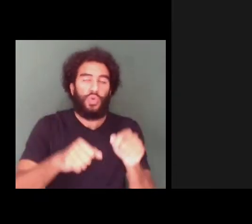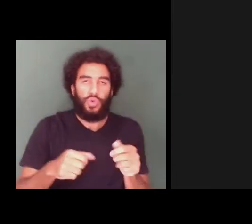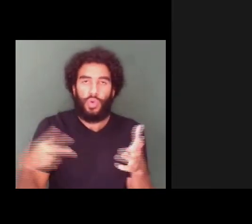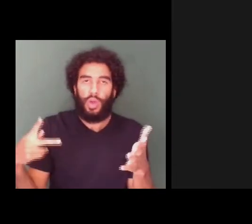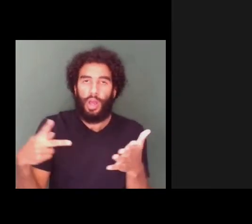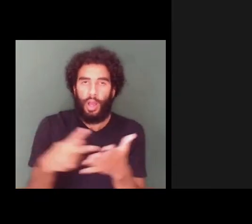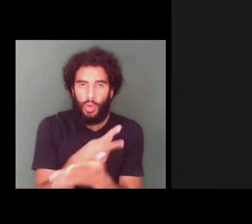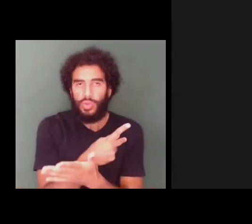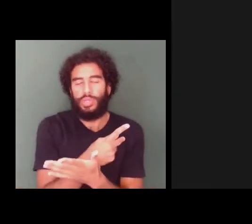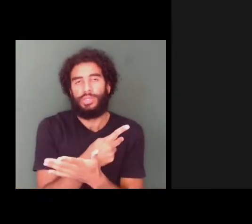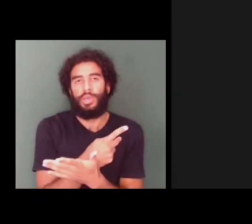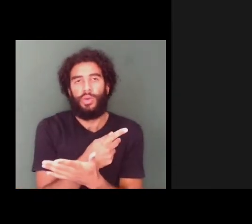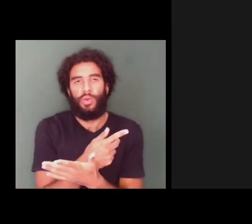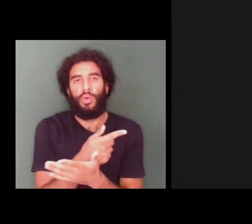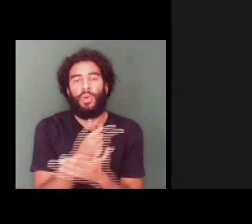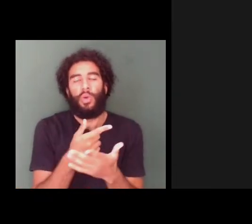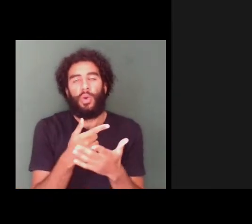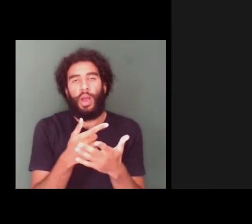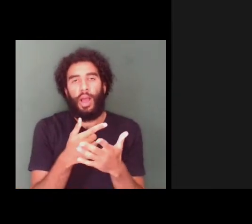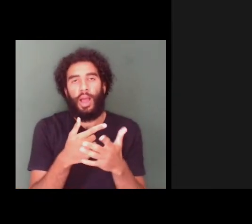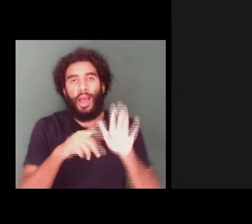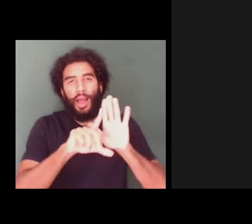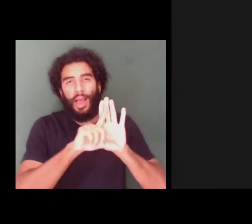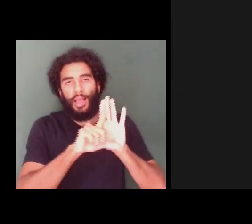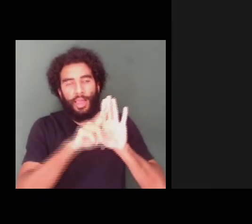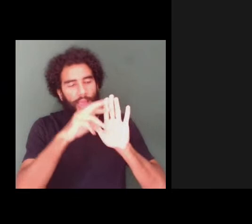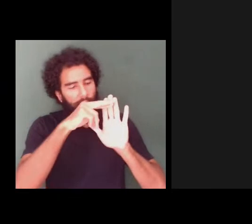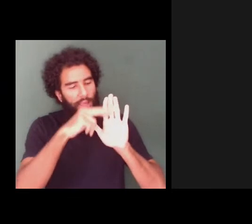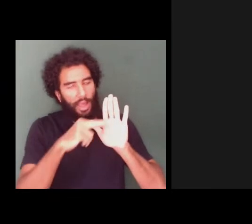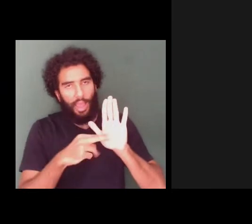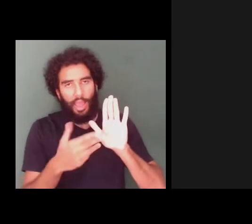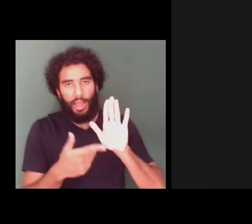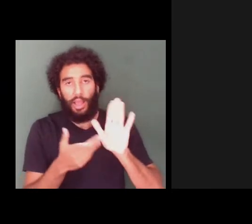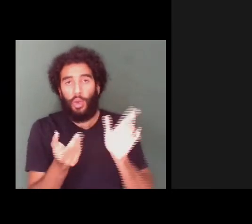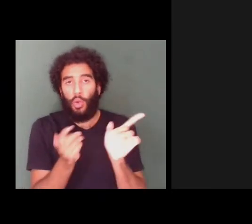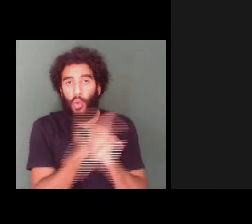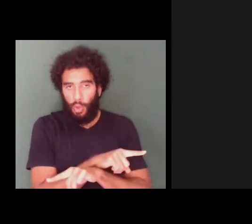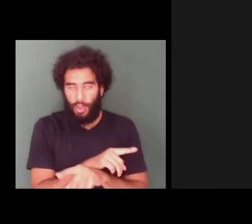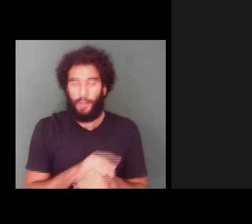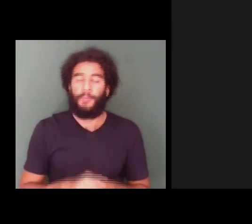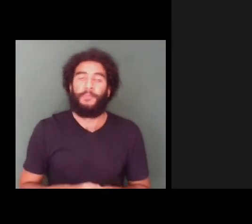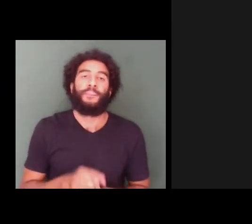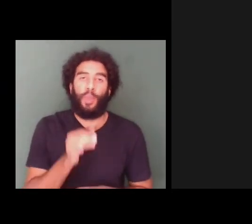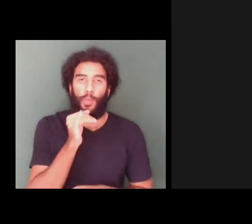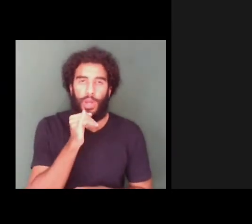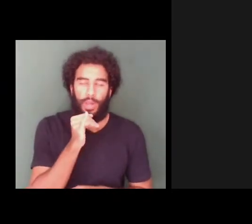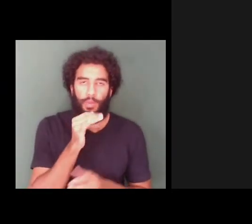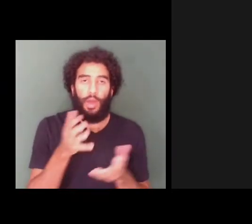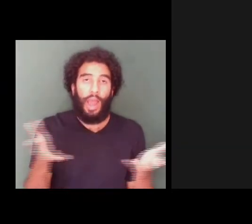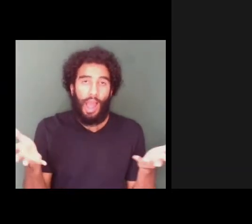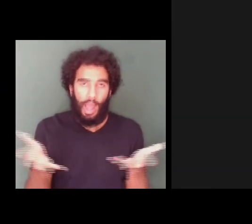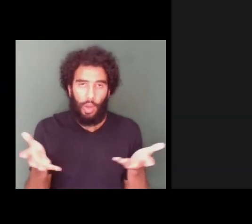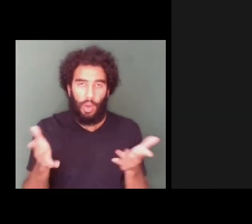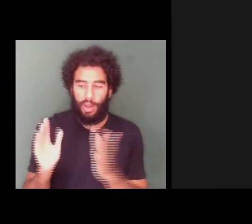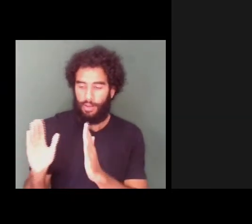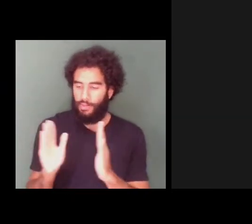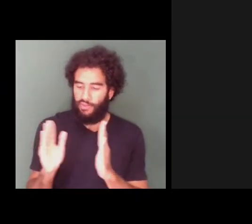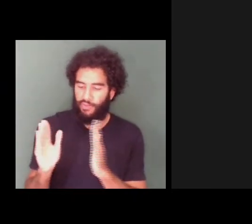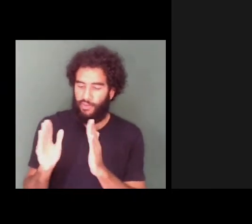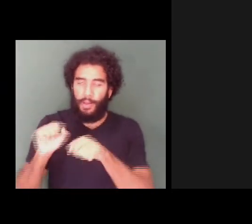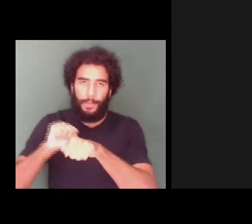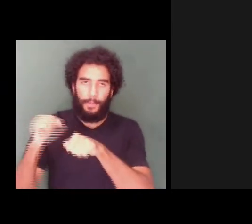extra actions to show everything that happens in terms of violations to the code. In this case,